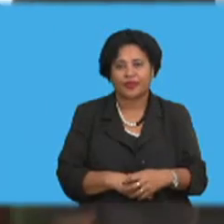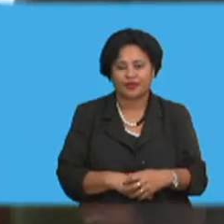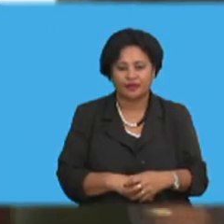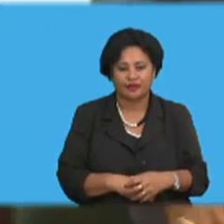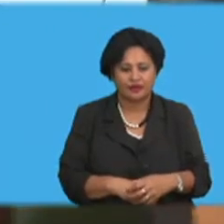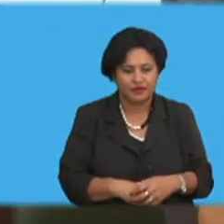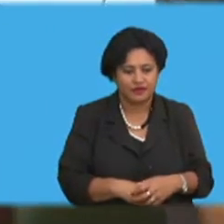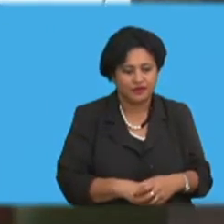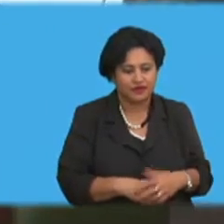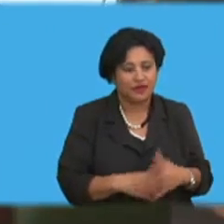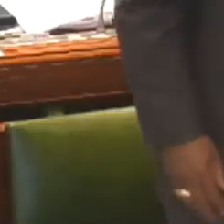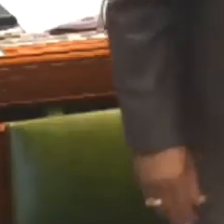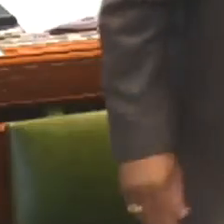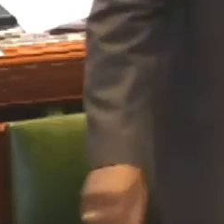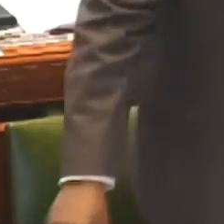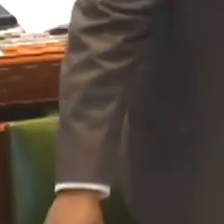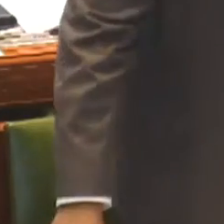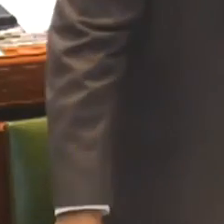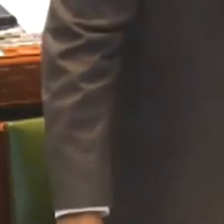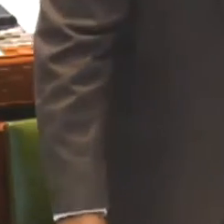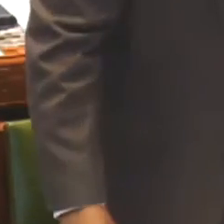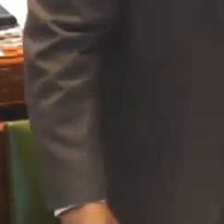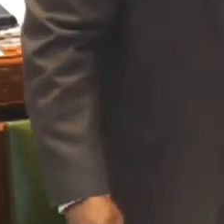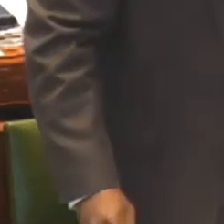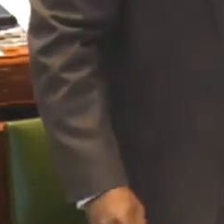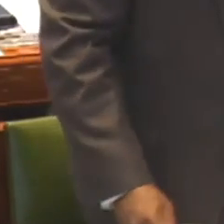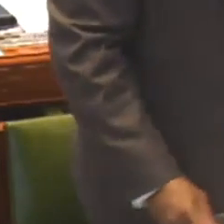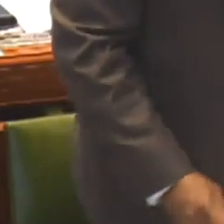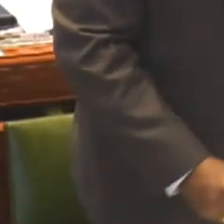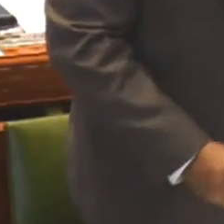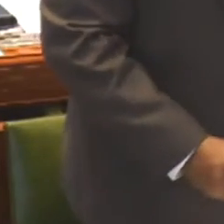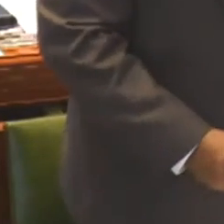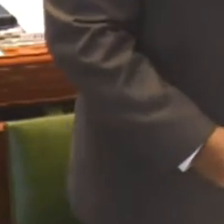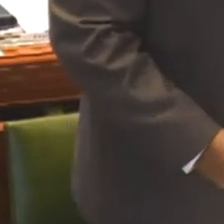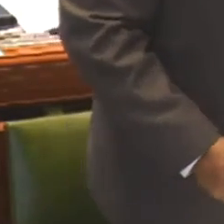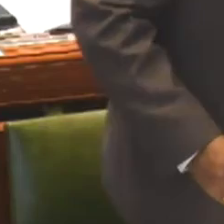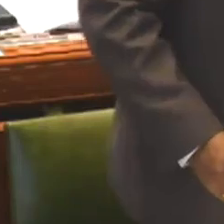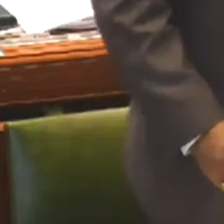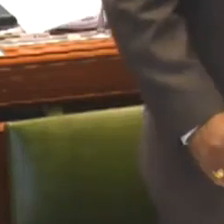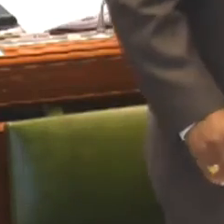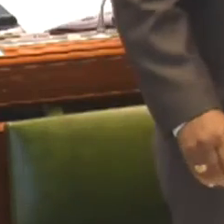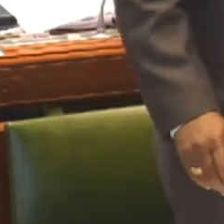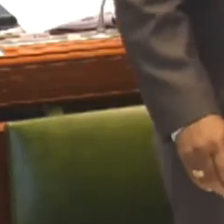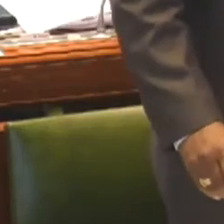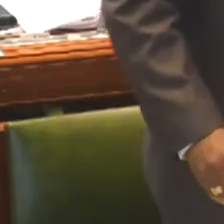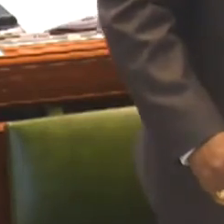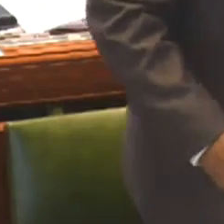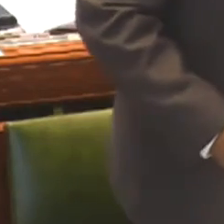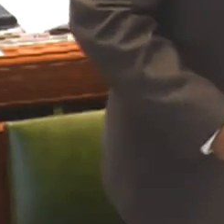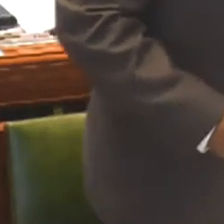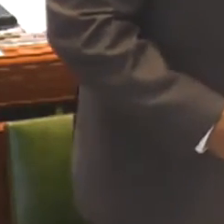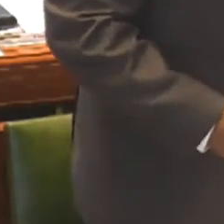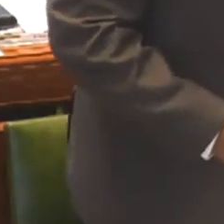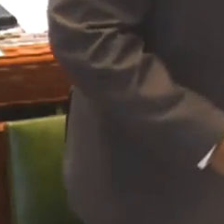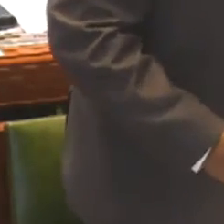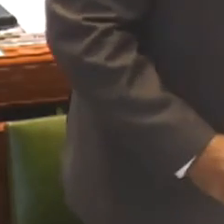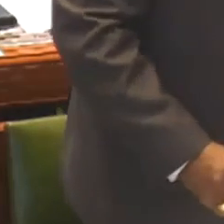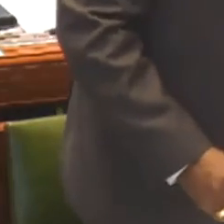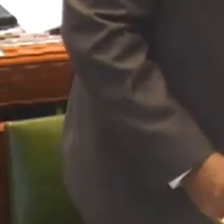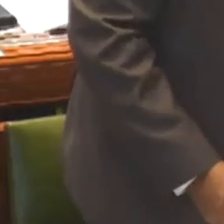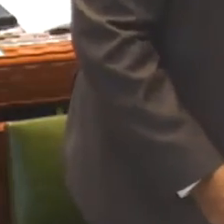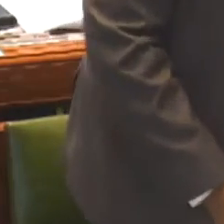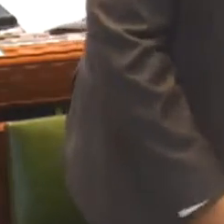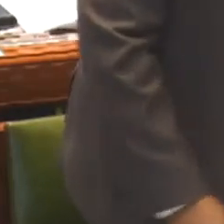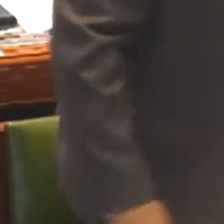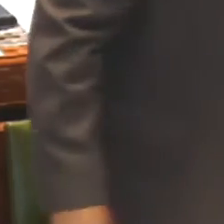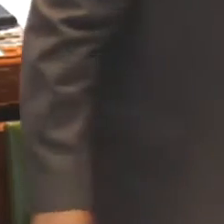you, Madam Speaker. I thank the Honourable Leader of the NFP for the question. Indeed, it's very,